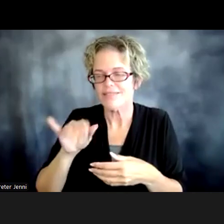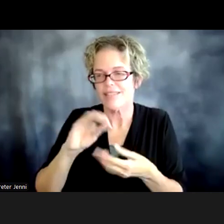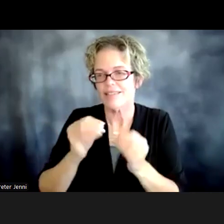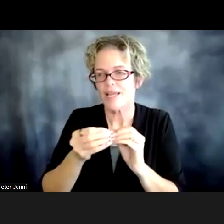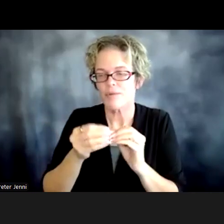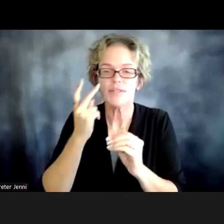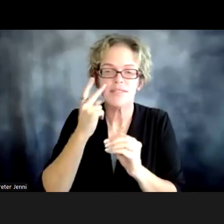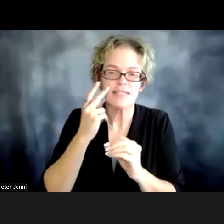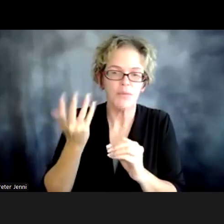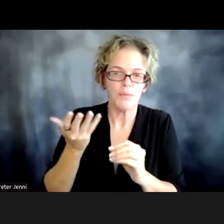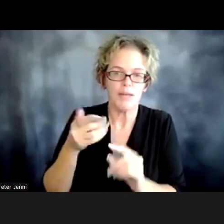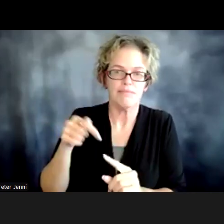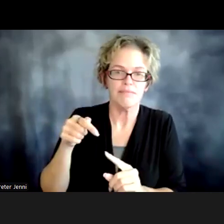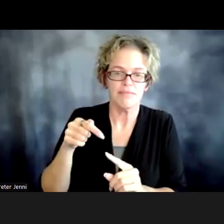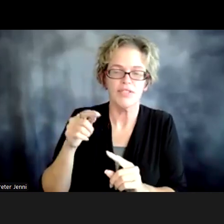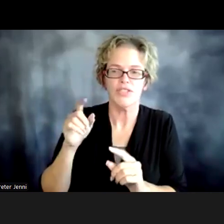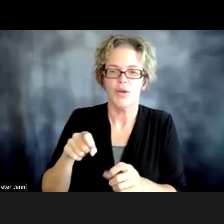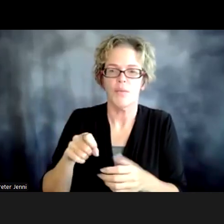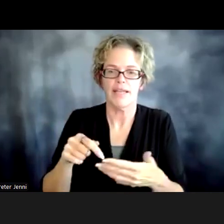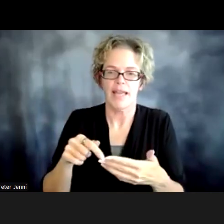see what the number is for that, so we can take that one back.